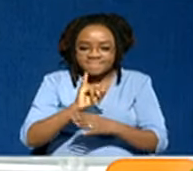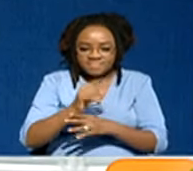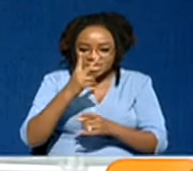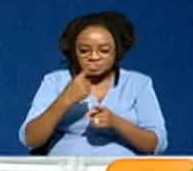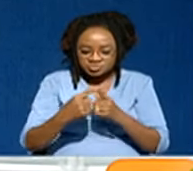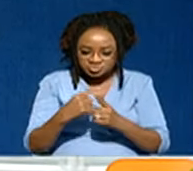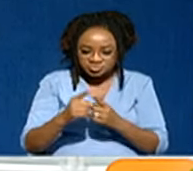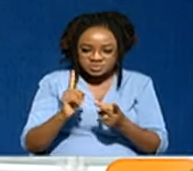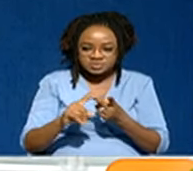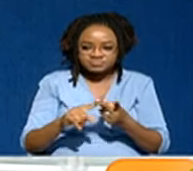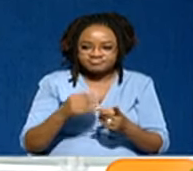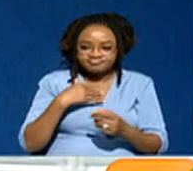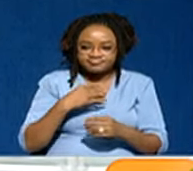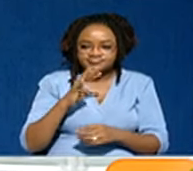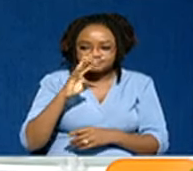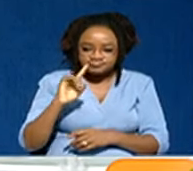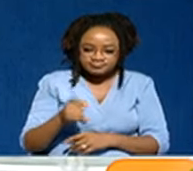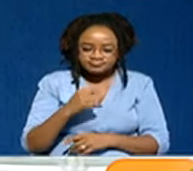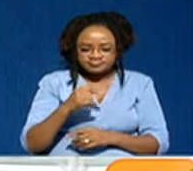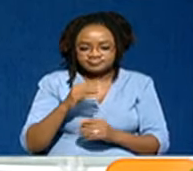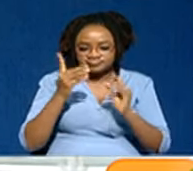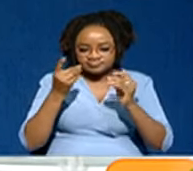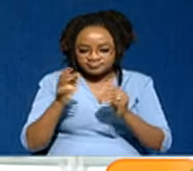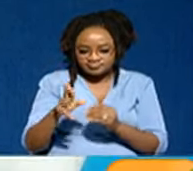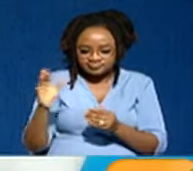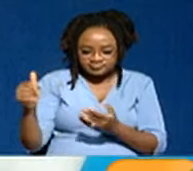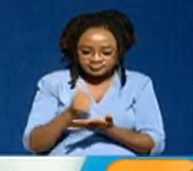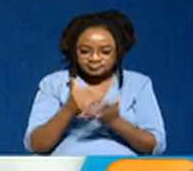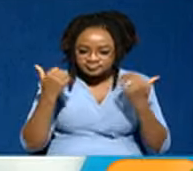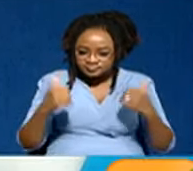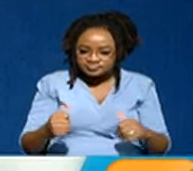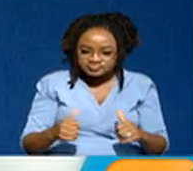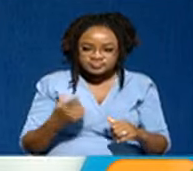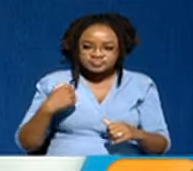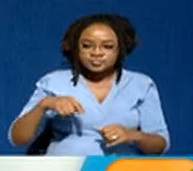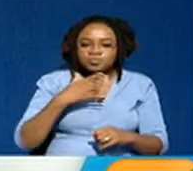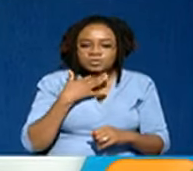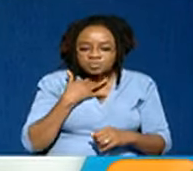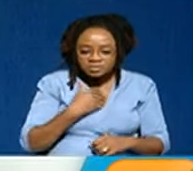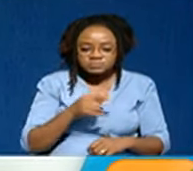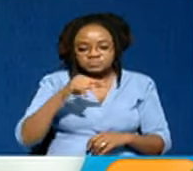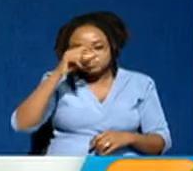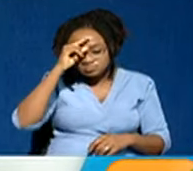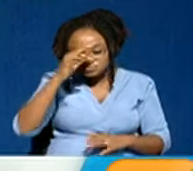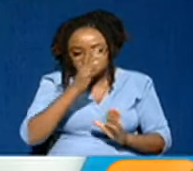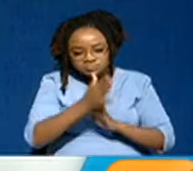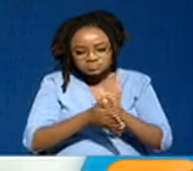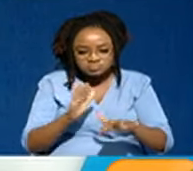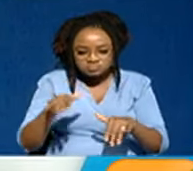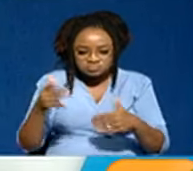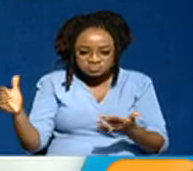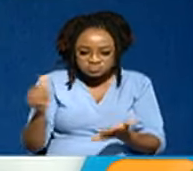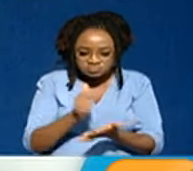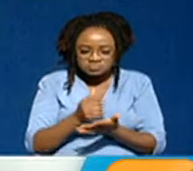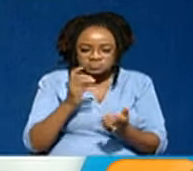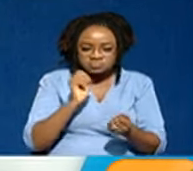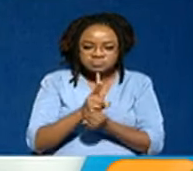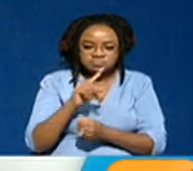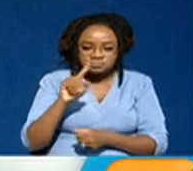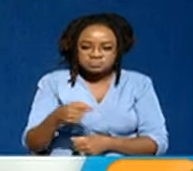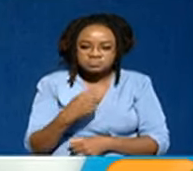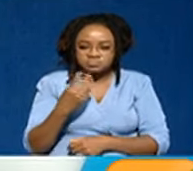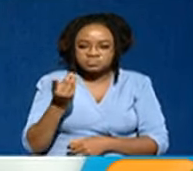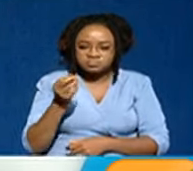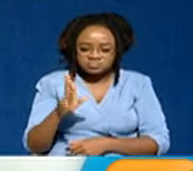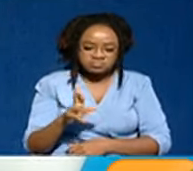7 years. We have 4,000 unemployed doctors, which is part of our demands here, that we want the government to plan on how to employ 10,000 doctors in 10 years. That's